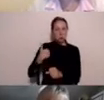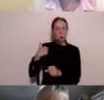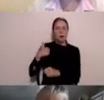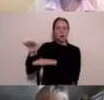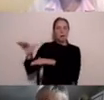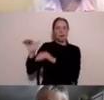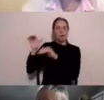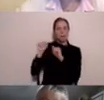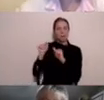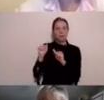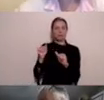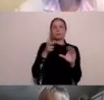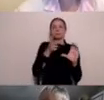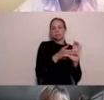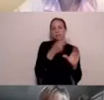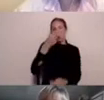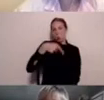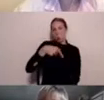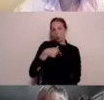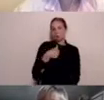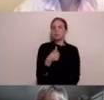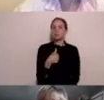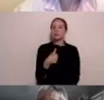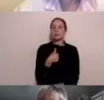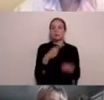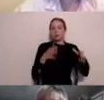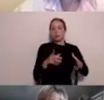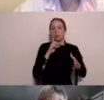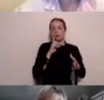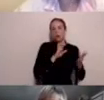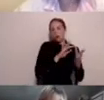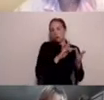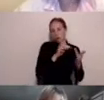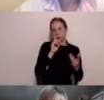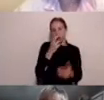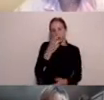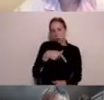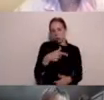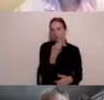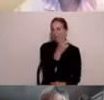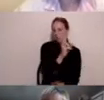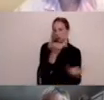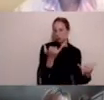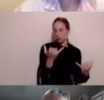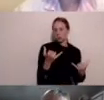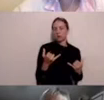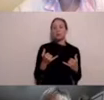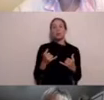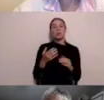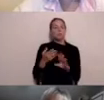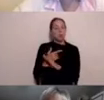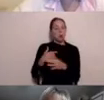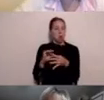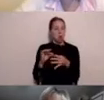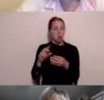and Voices headquarters, where I am now. But before I launch into sharing how Hands and Voices have been rising to meet the challenges of COVID, I'd like to give you just a little bit of